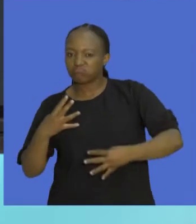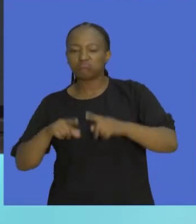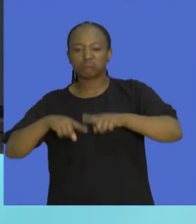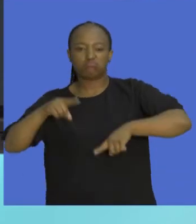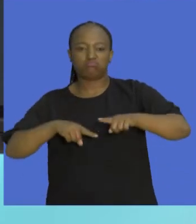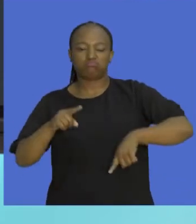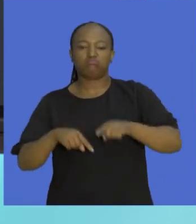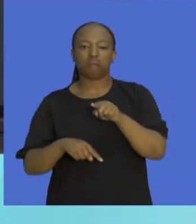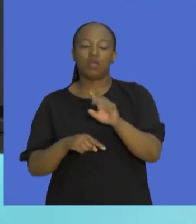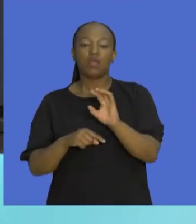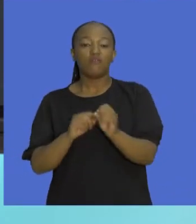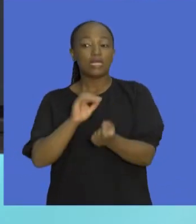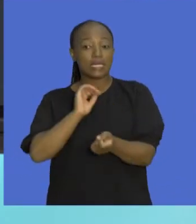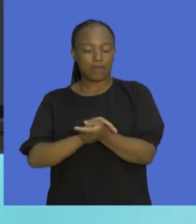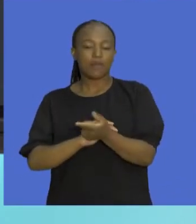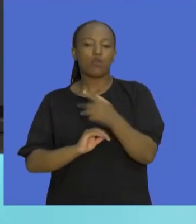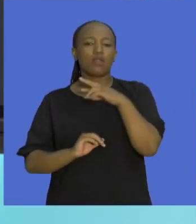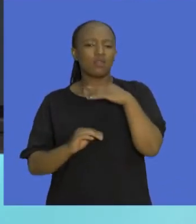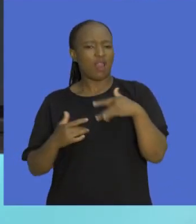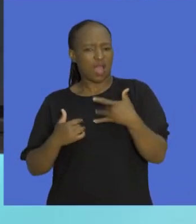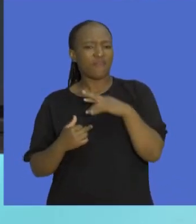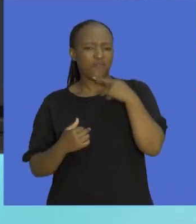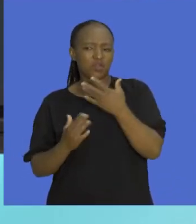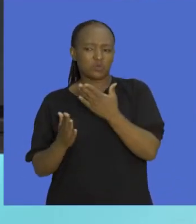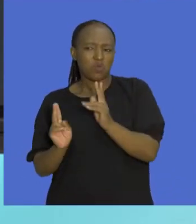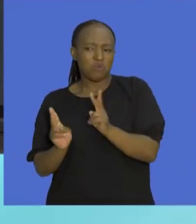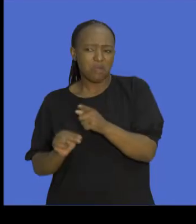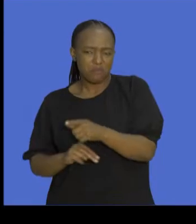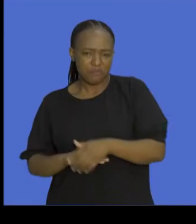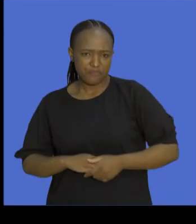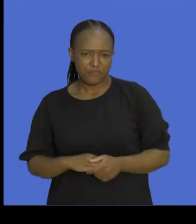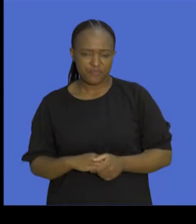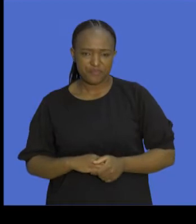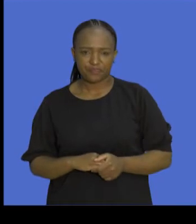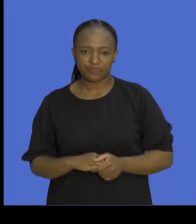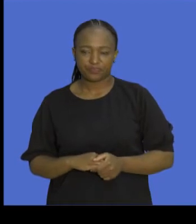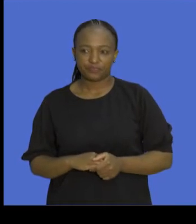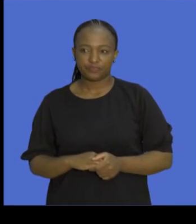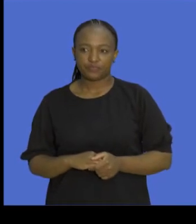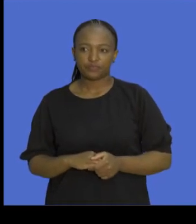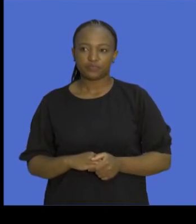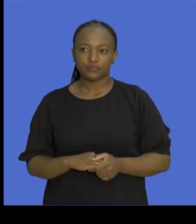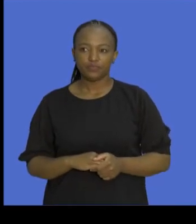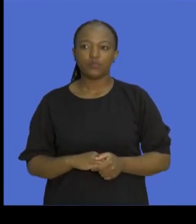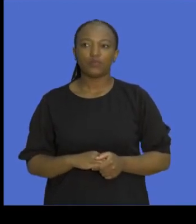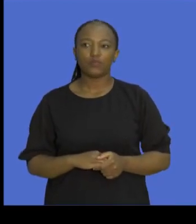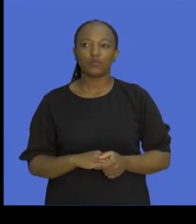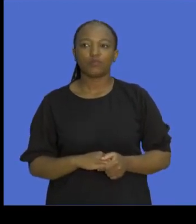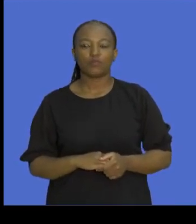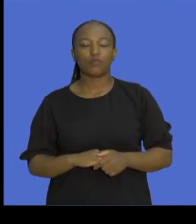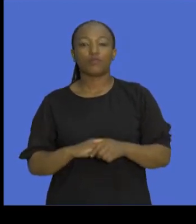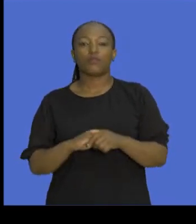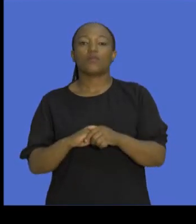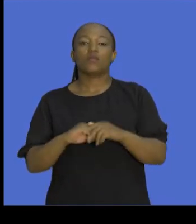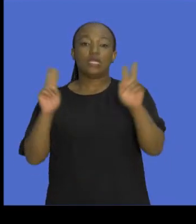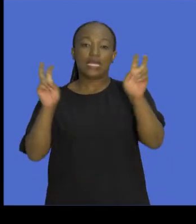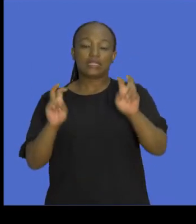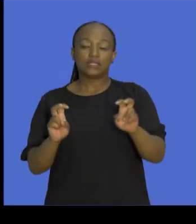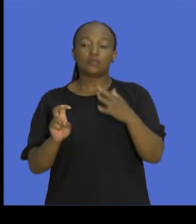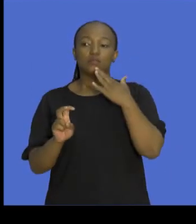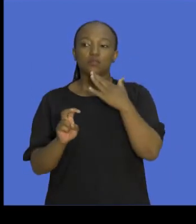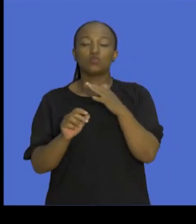of resistance. This is what happens in real life, right? Okay, so an electrical resistance is also measured